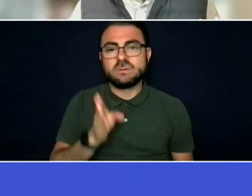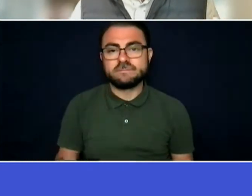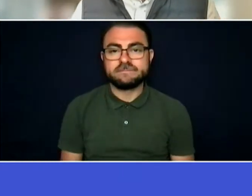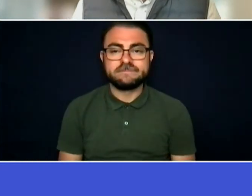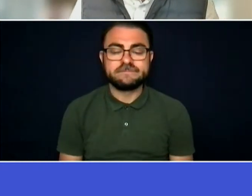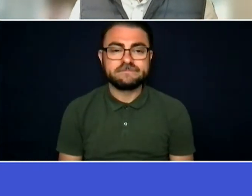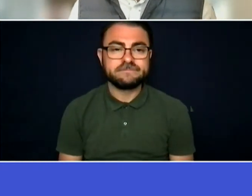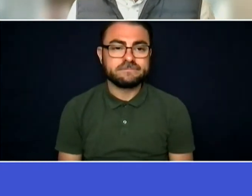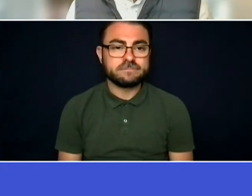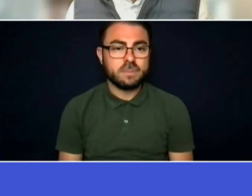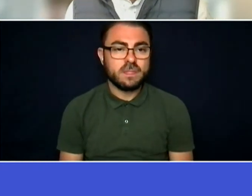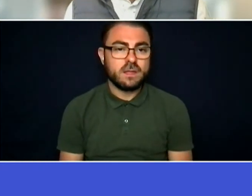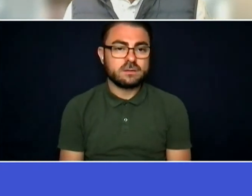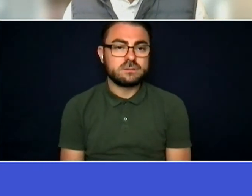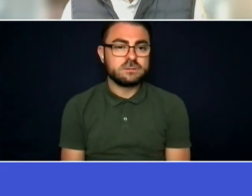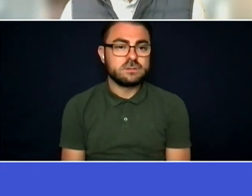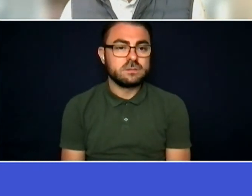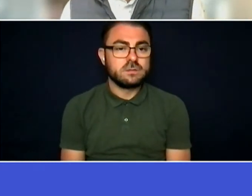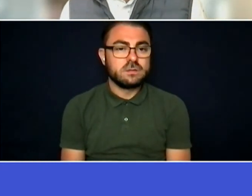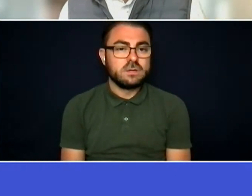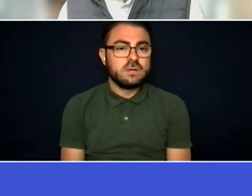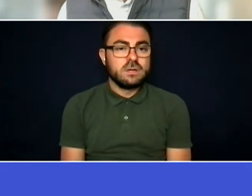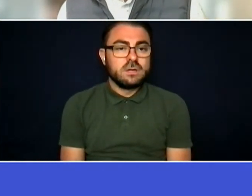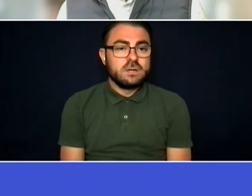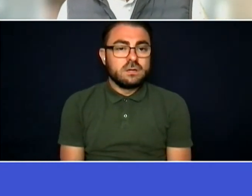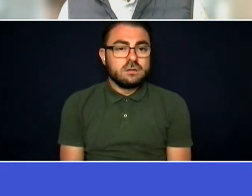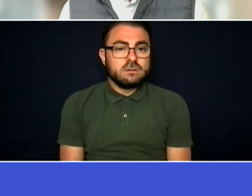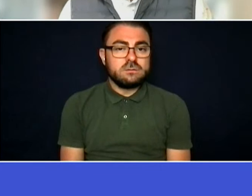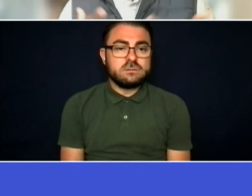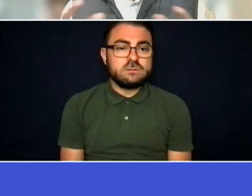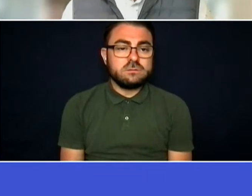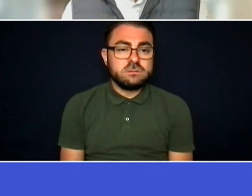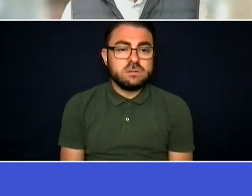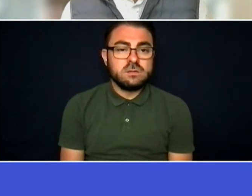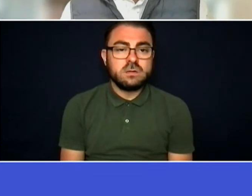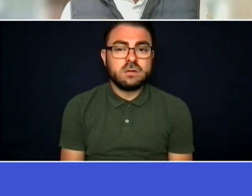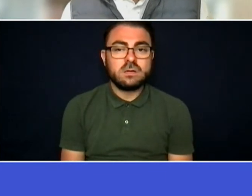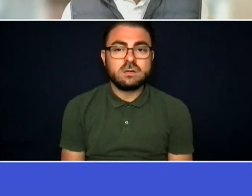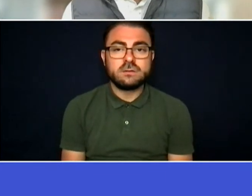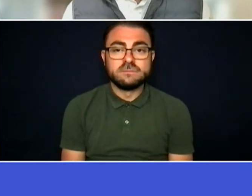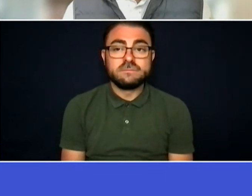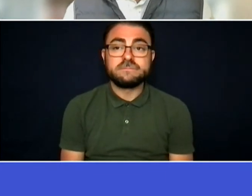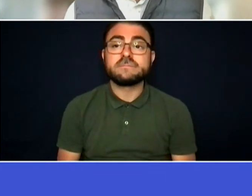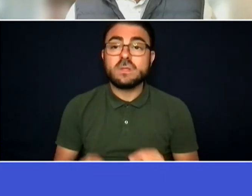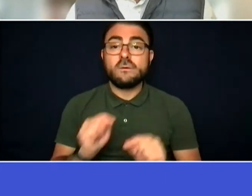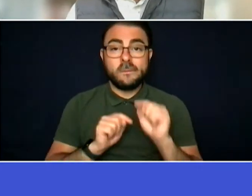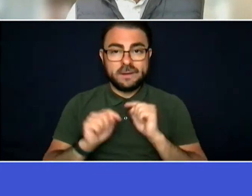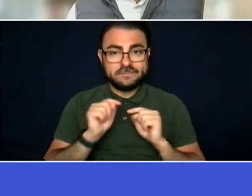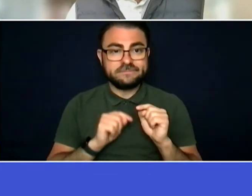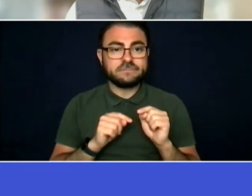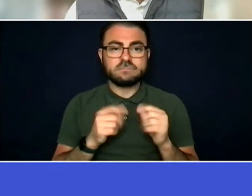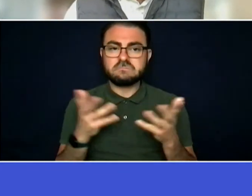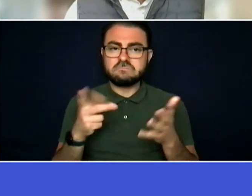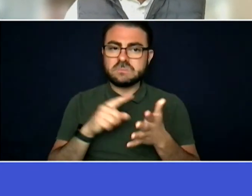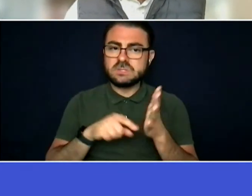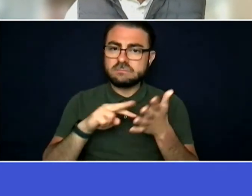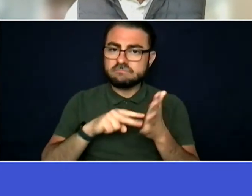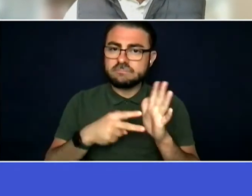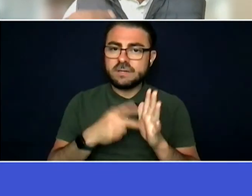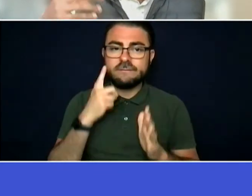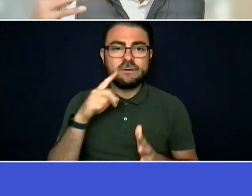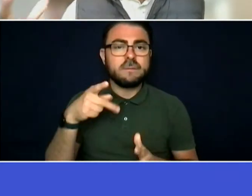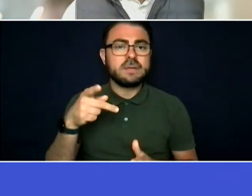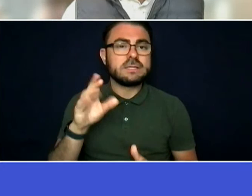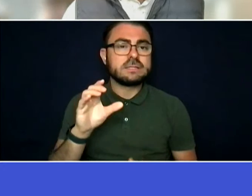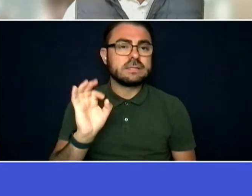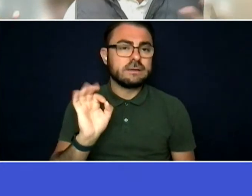And so then just stepping back, as we talk about what does it mean to advance climate justice through this climate investment plan, I wanted to give just